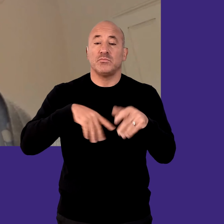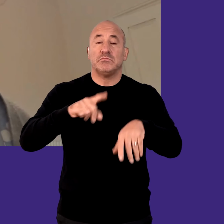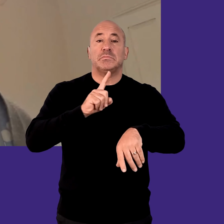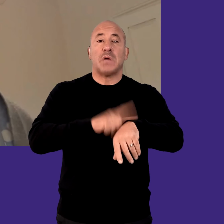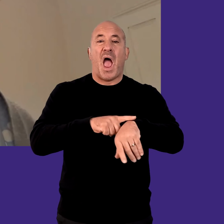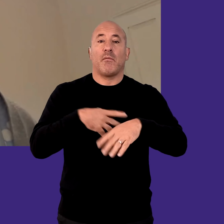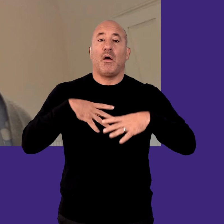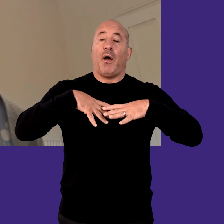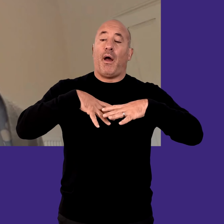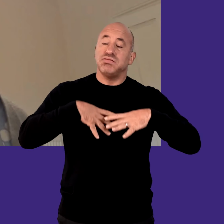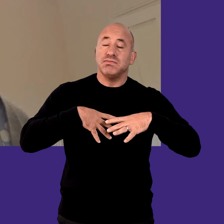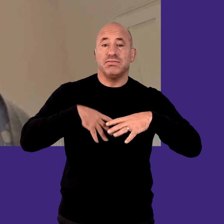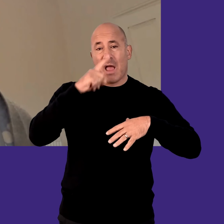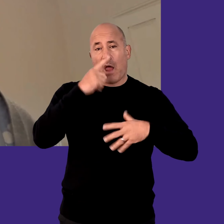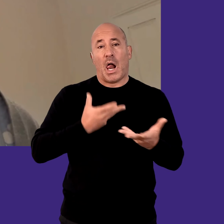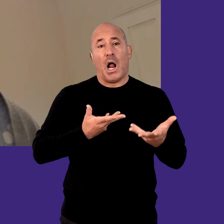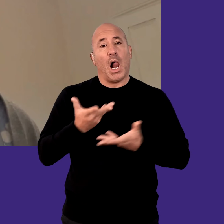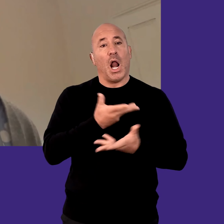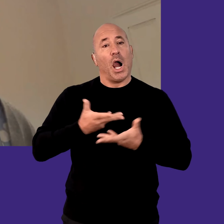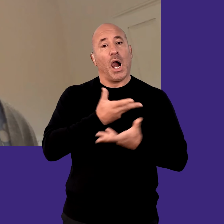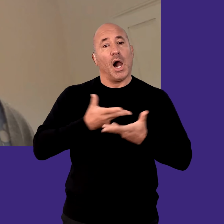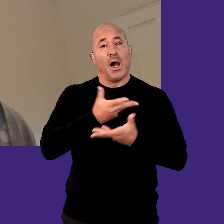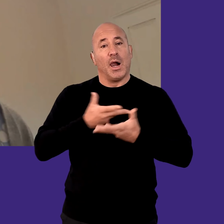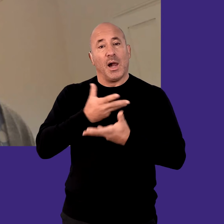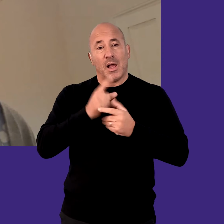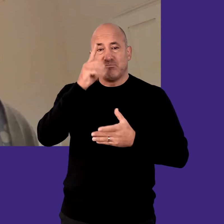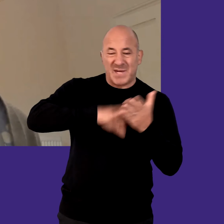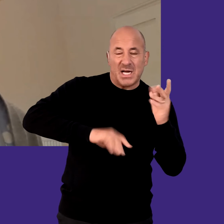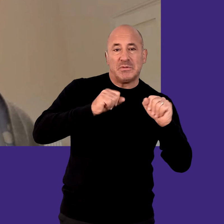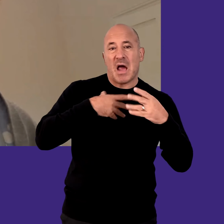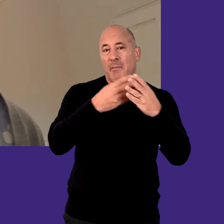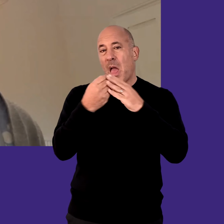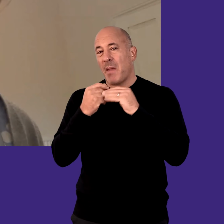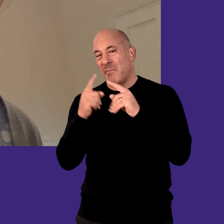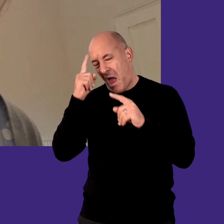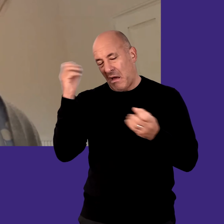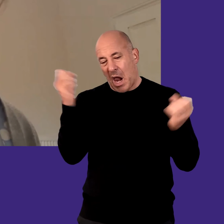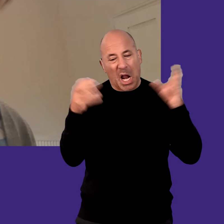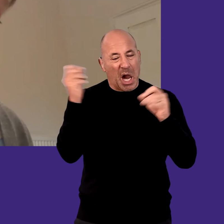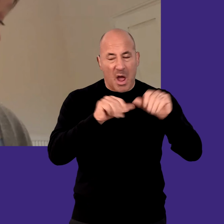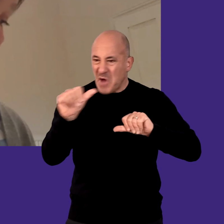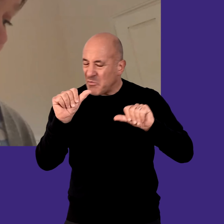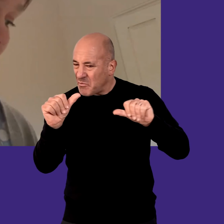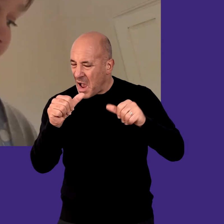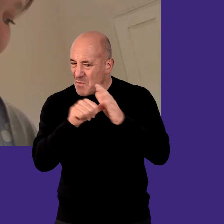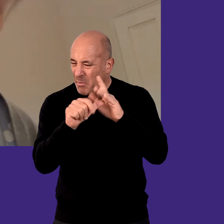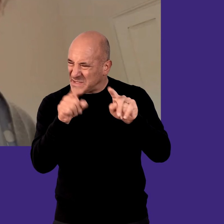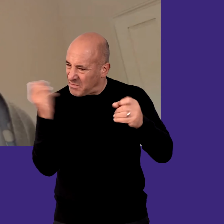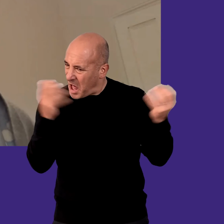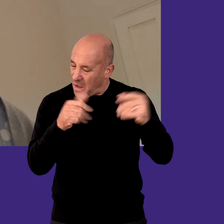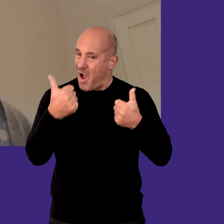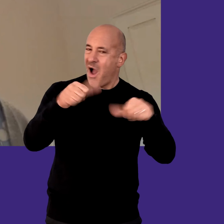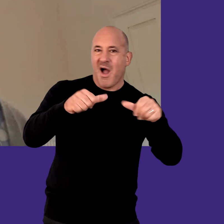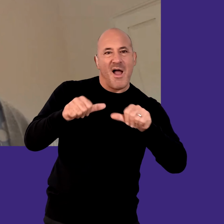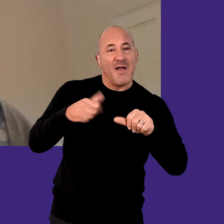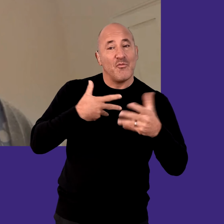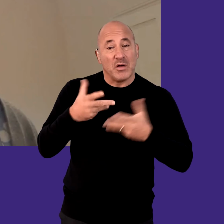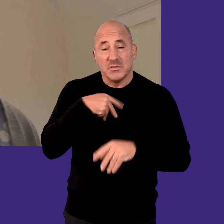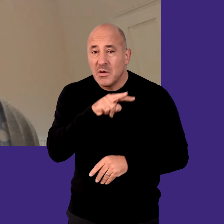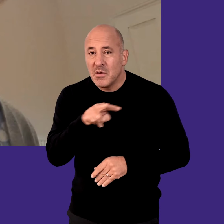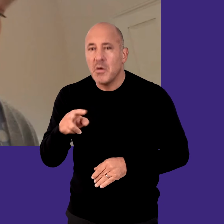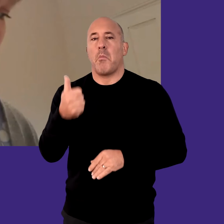could provide was just informal time for people to chat with each other and share experiences and help each other kind of